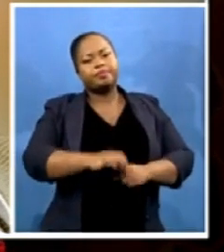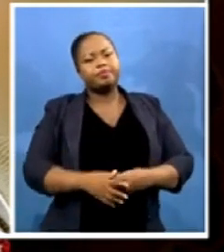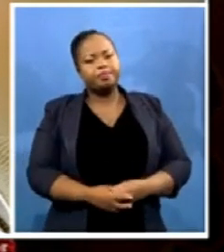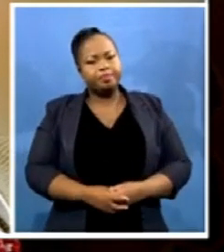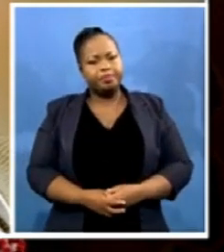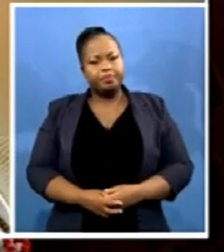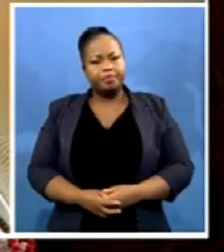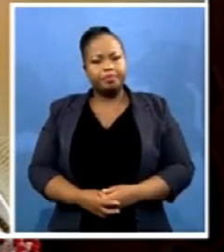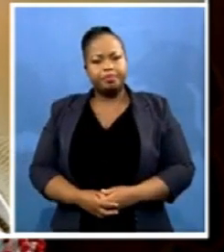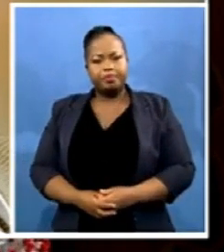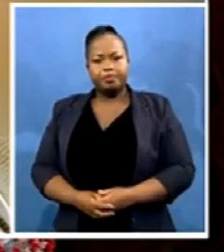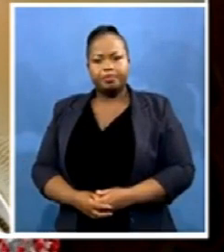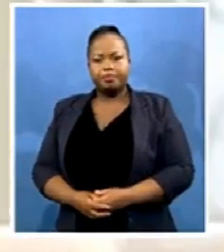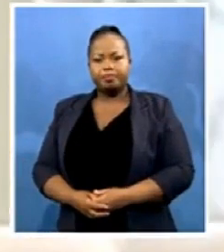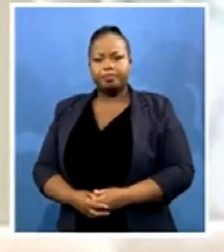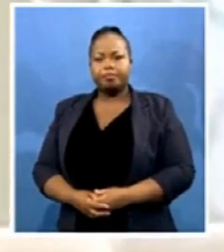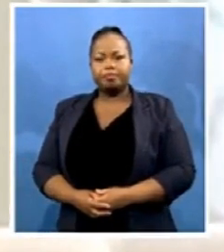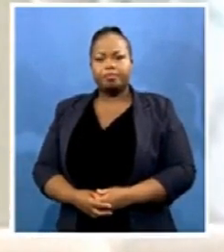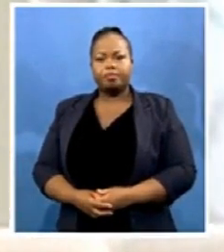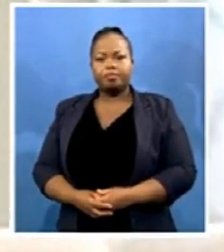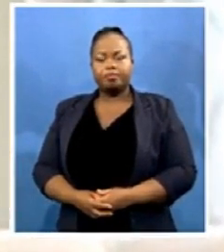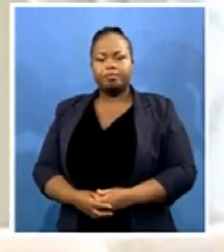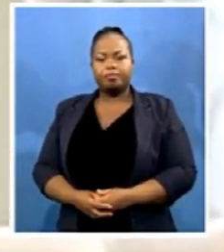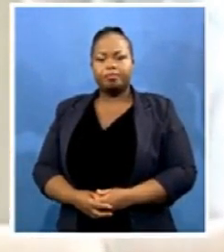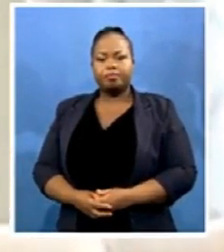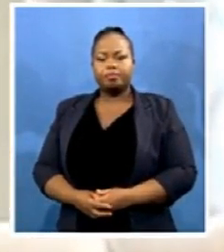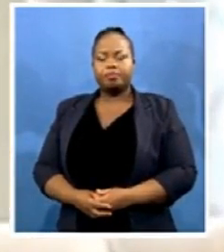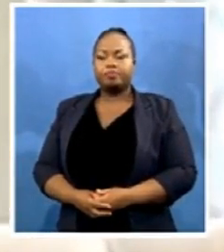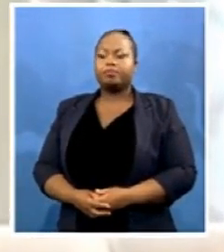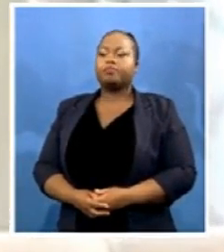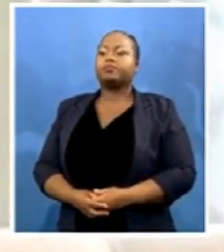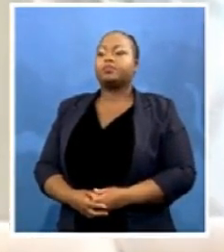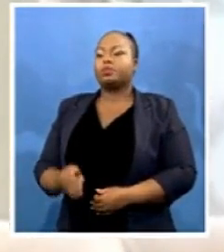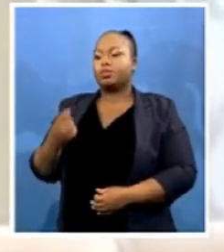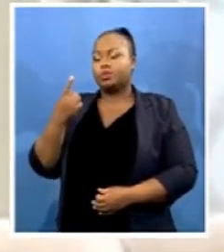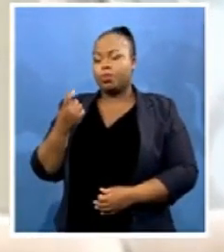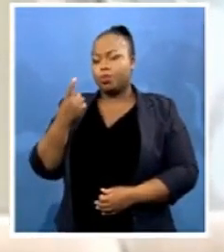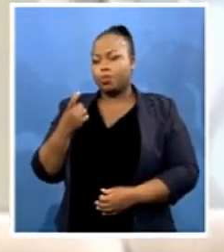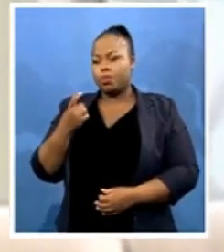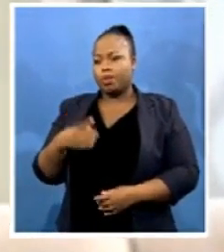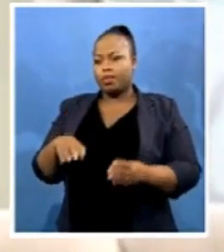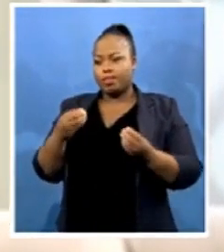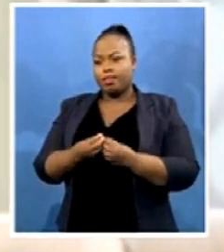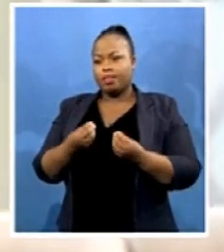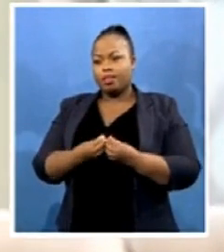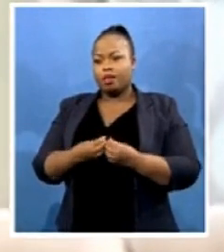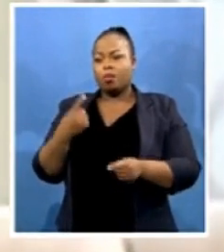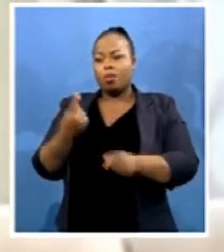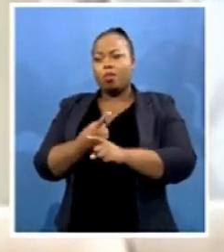Look, if there's one thing that he was particularly concerned about was